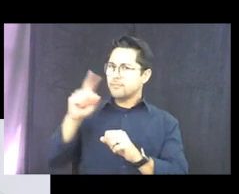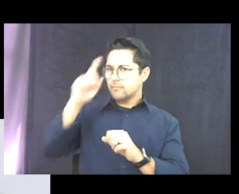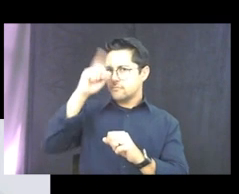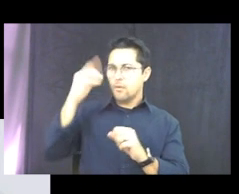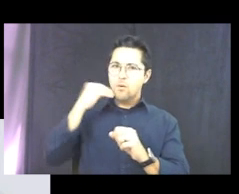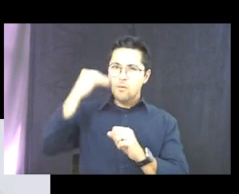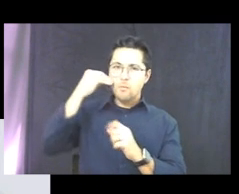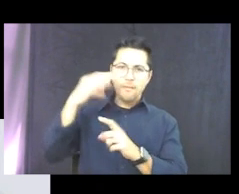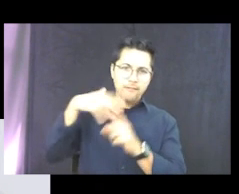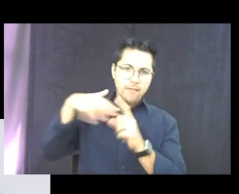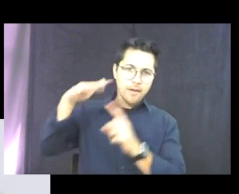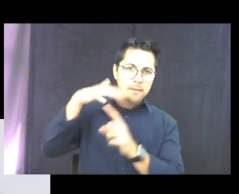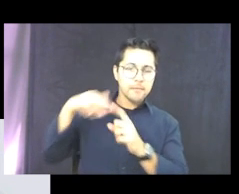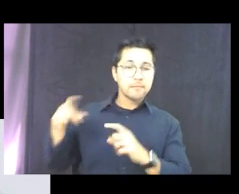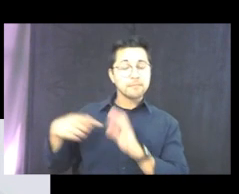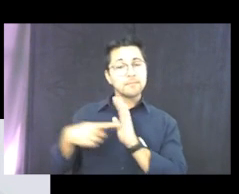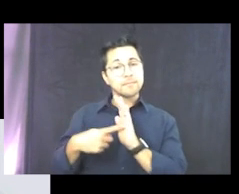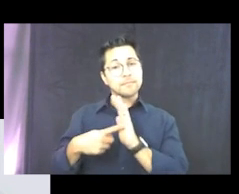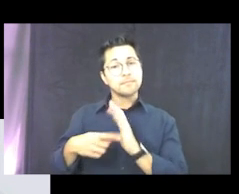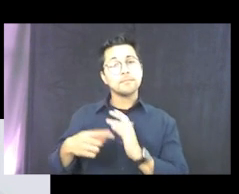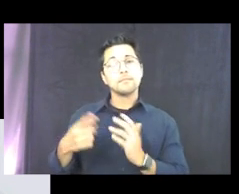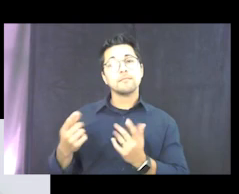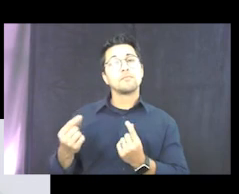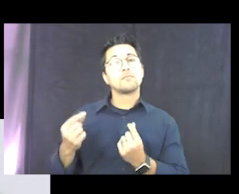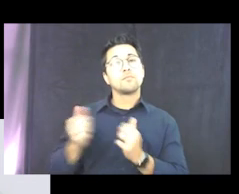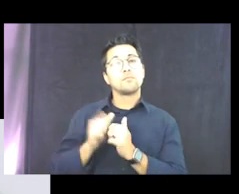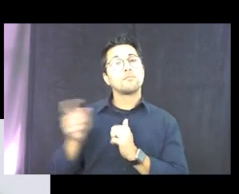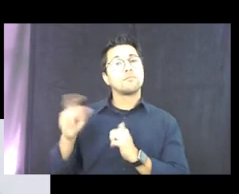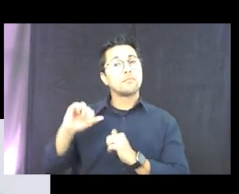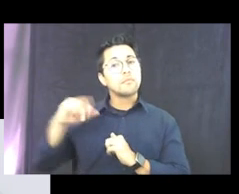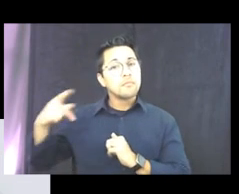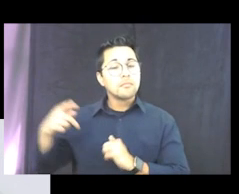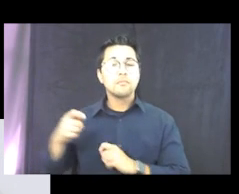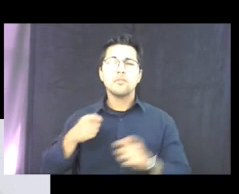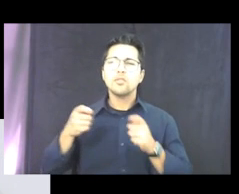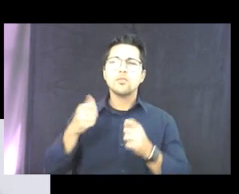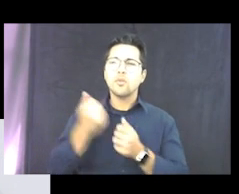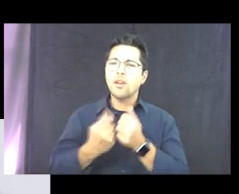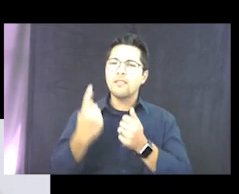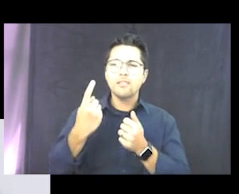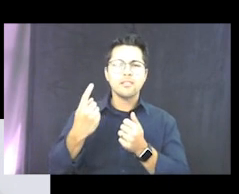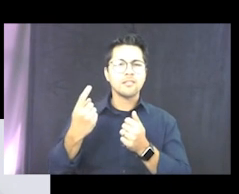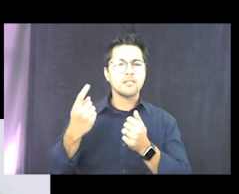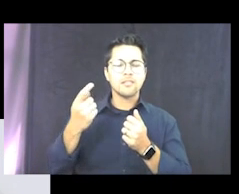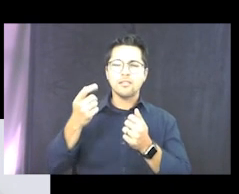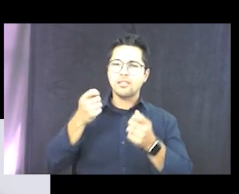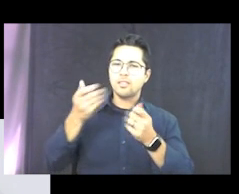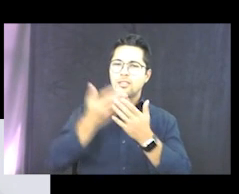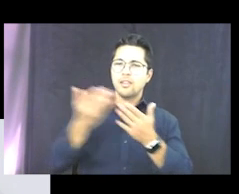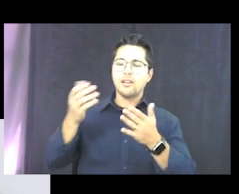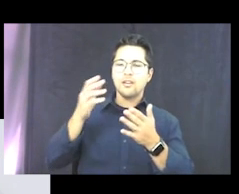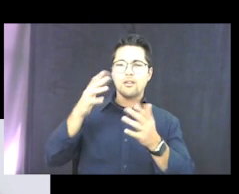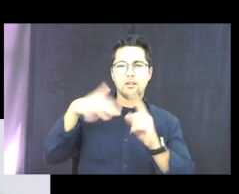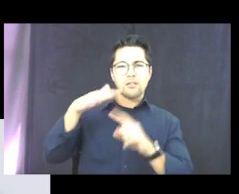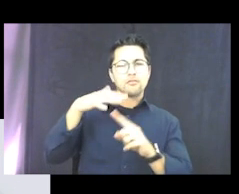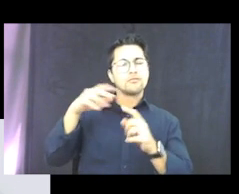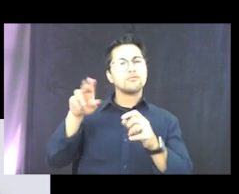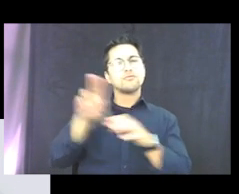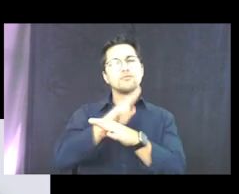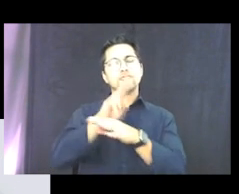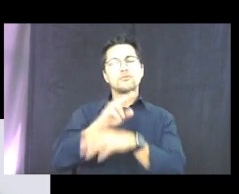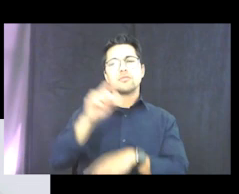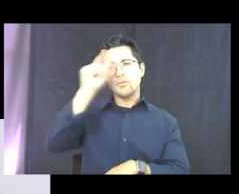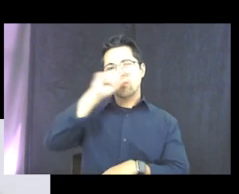environment. Examples of things that you can do with the app are control everything around you with your voice using an Amazon Alexa or